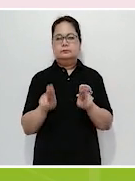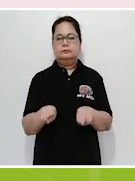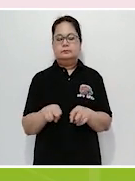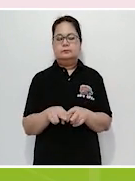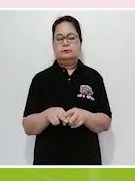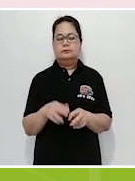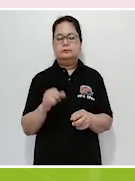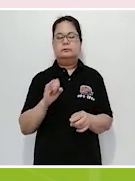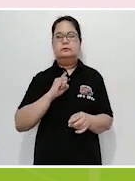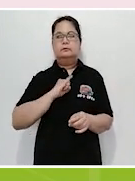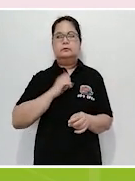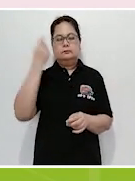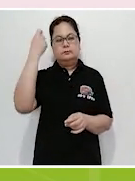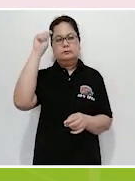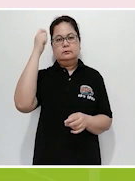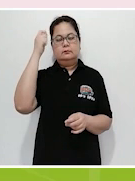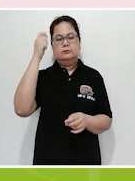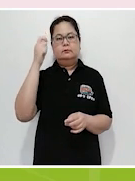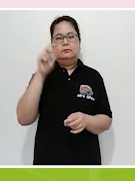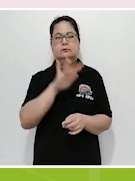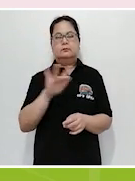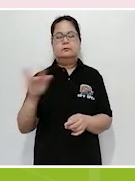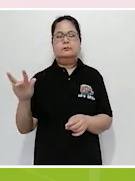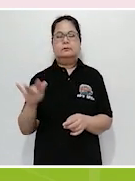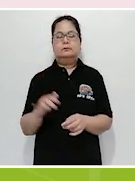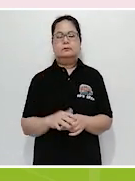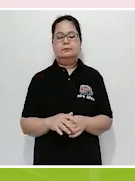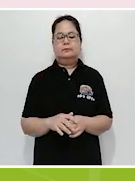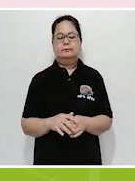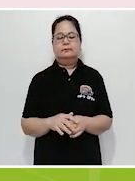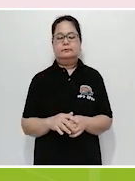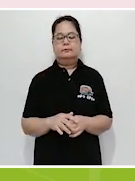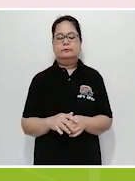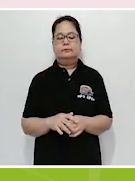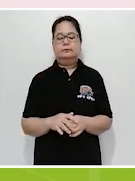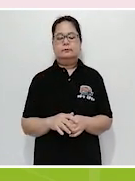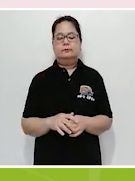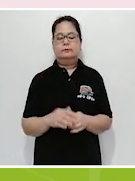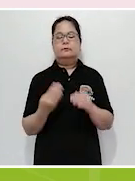Since blank happened, I think blank.